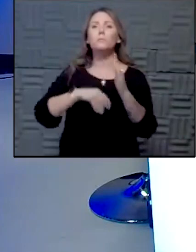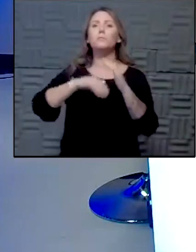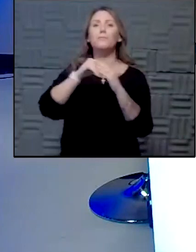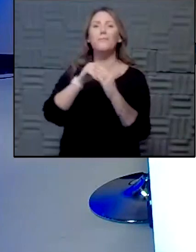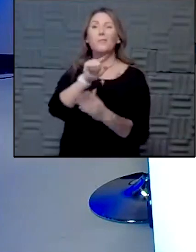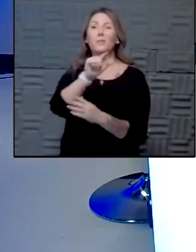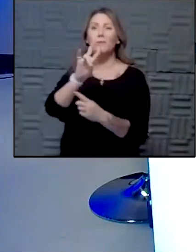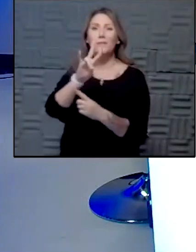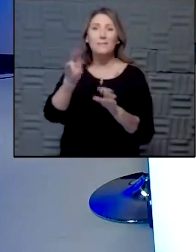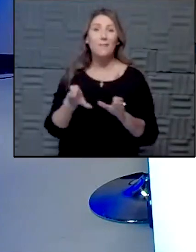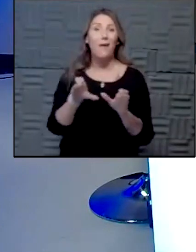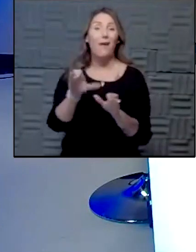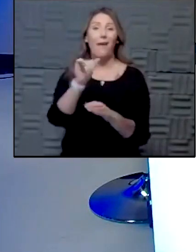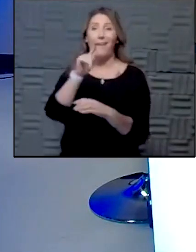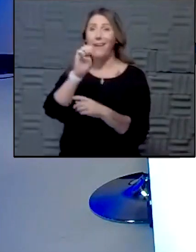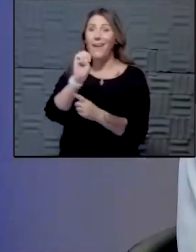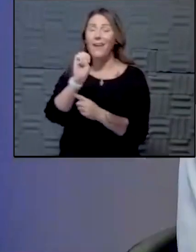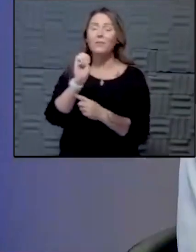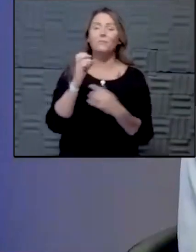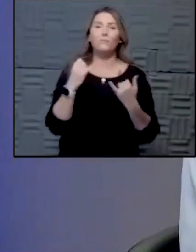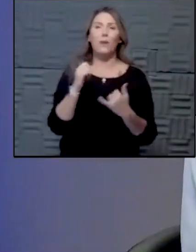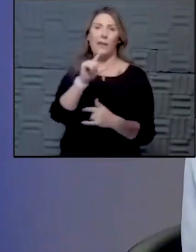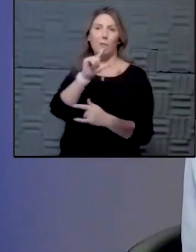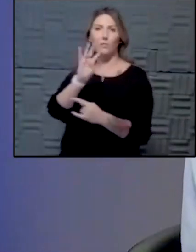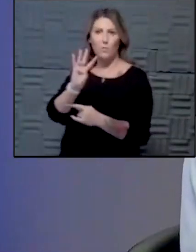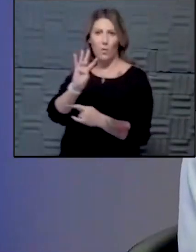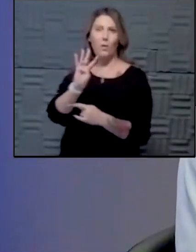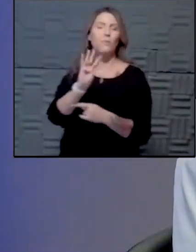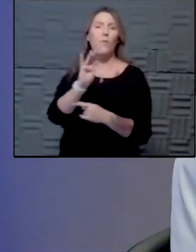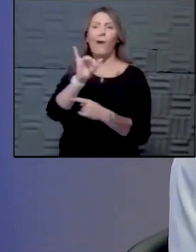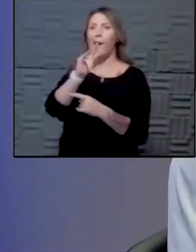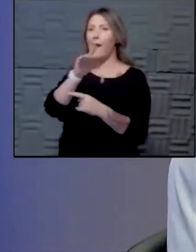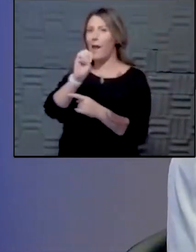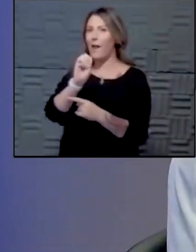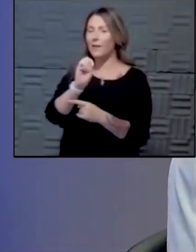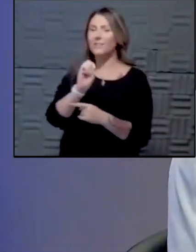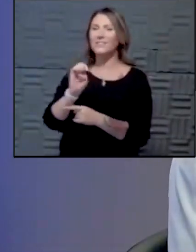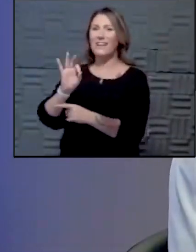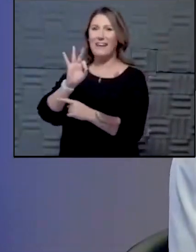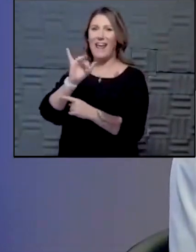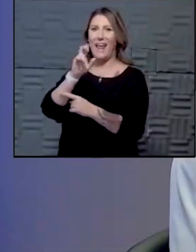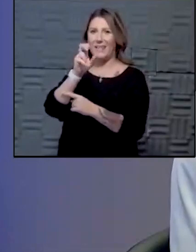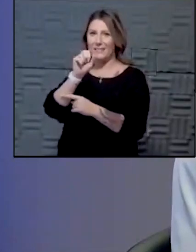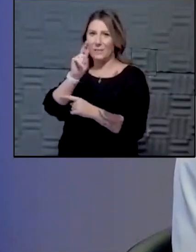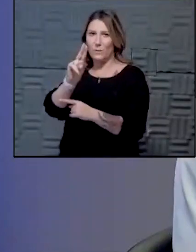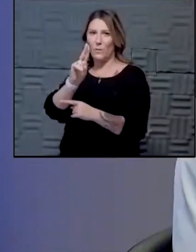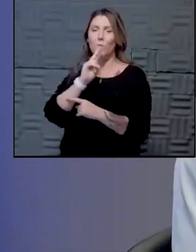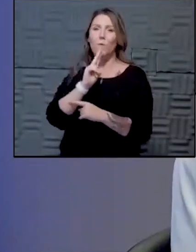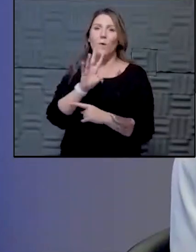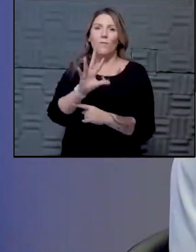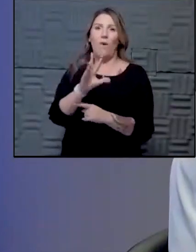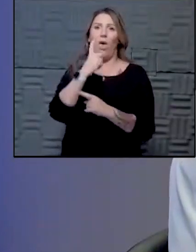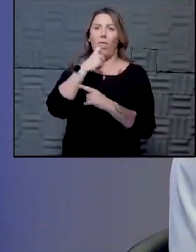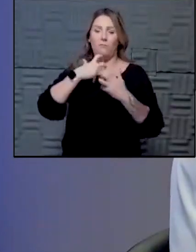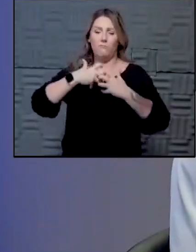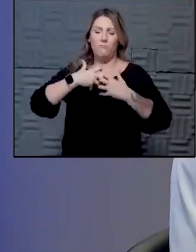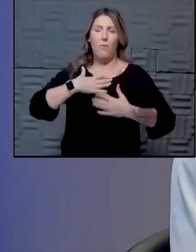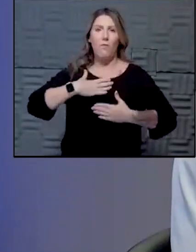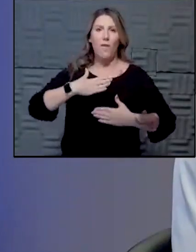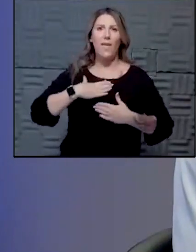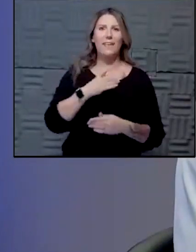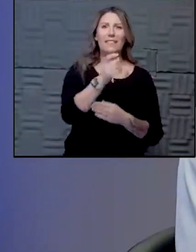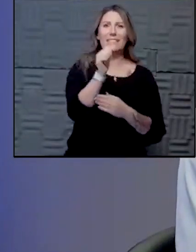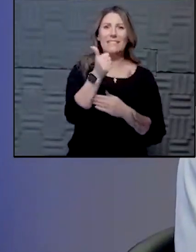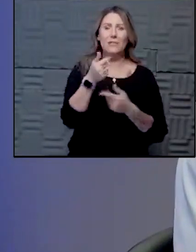active infections. Right now we have 24 active infections with 9 in the ICU, 5 on the ventilator, still 10 in that recovery period,